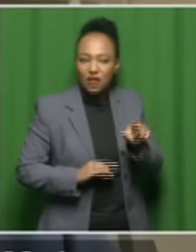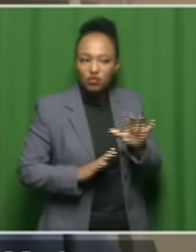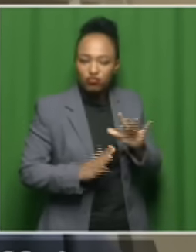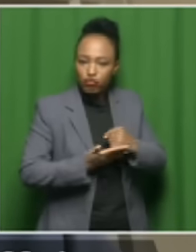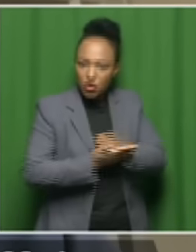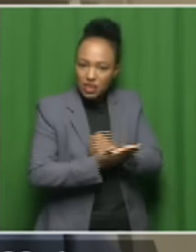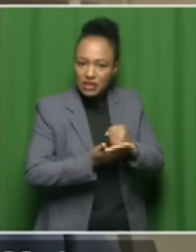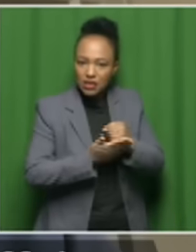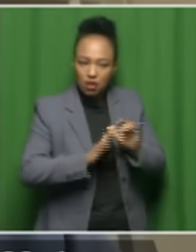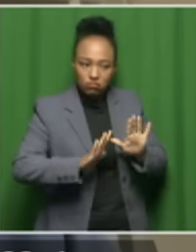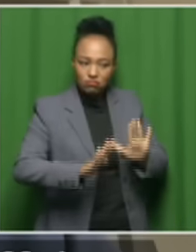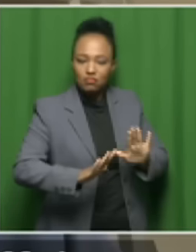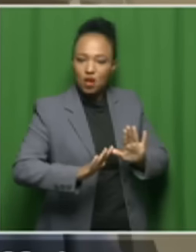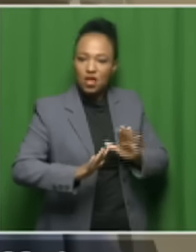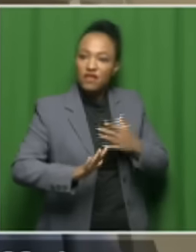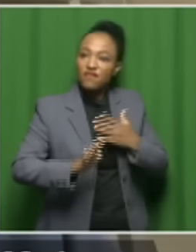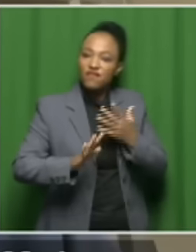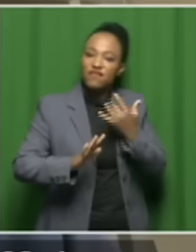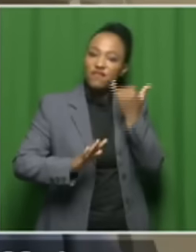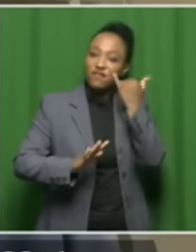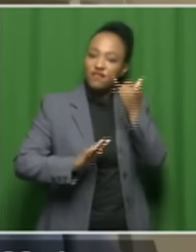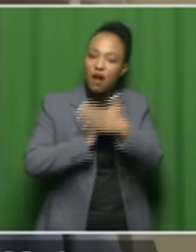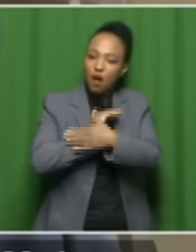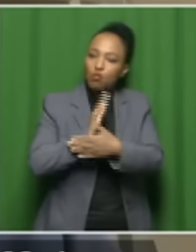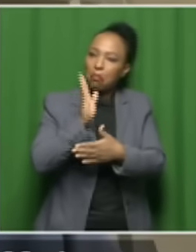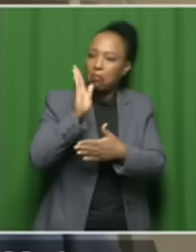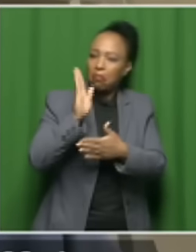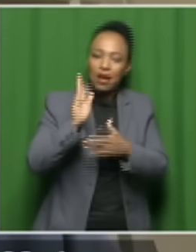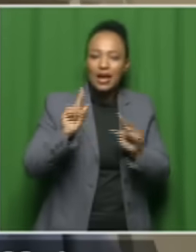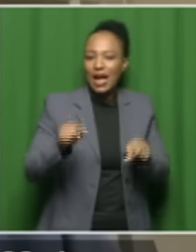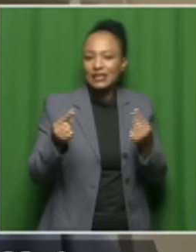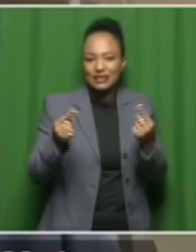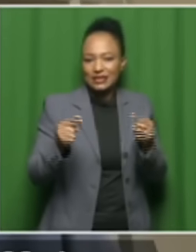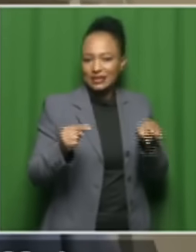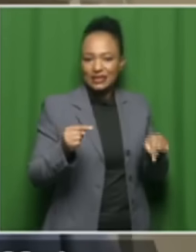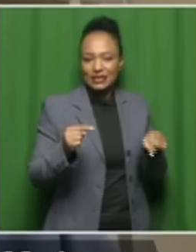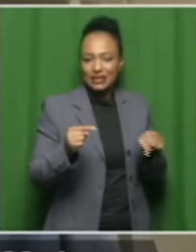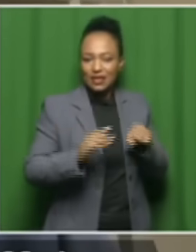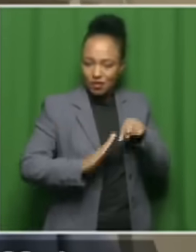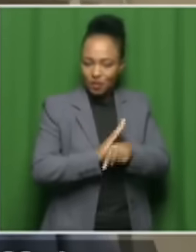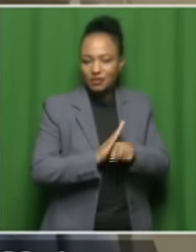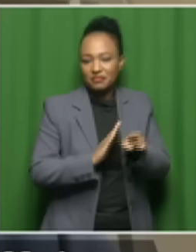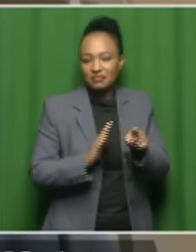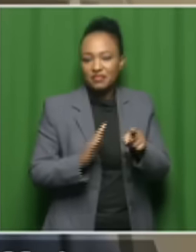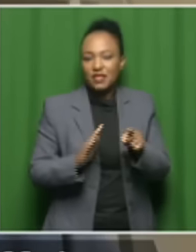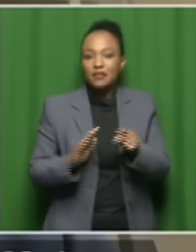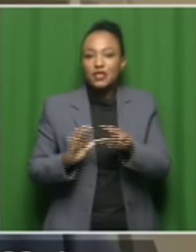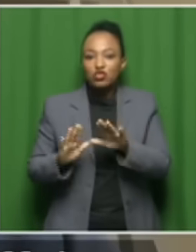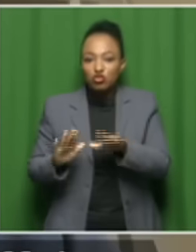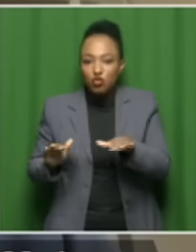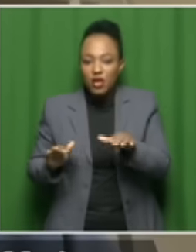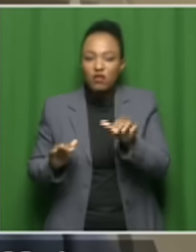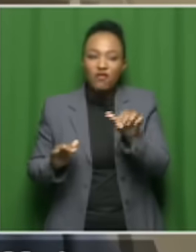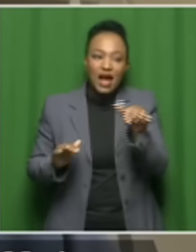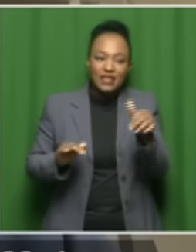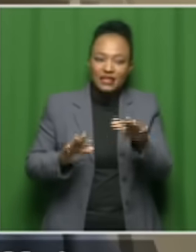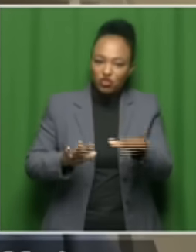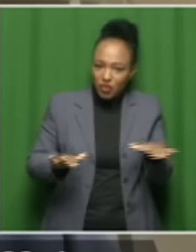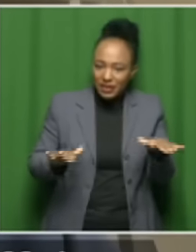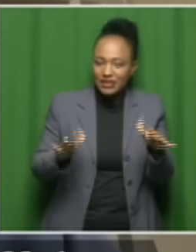And it could now be, because it's so long, it could be those children's children.